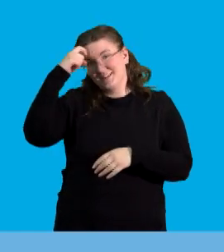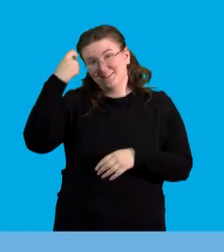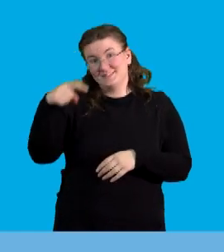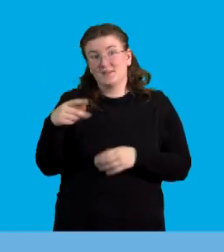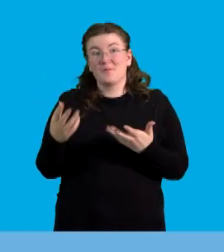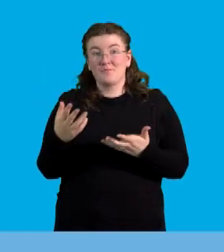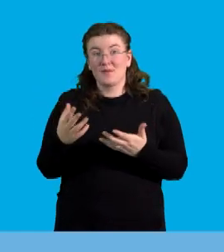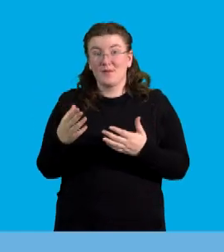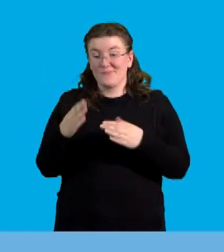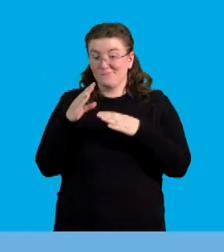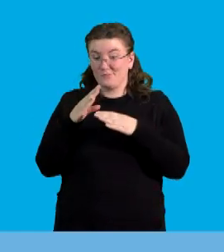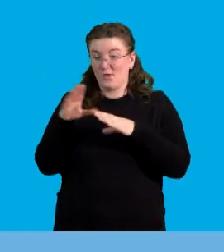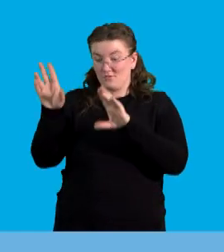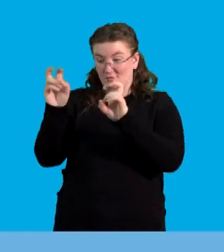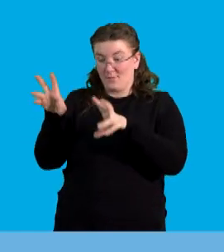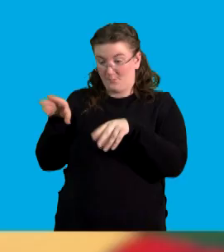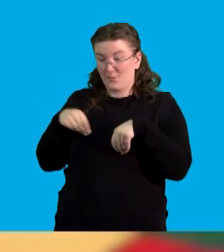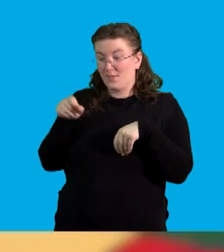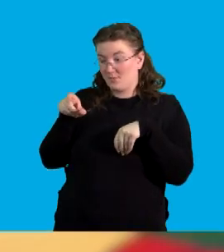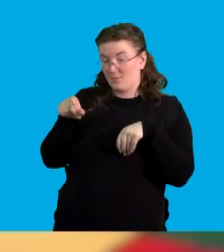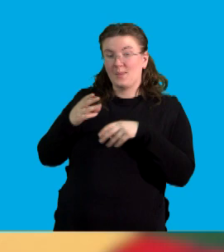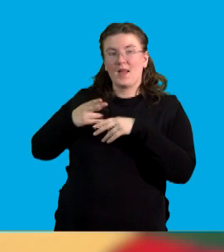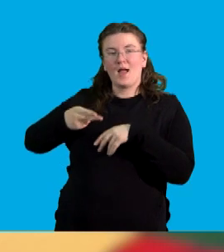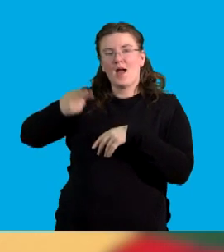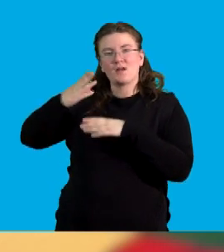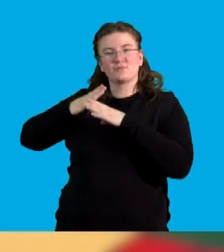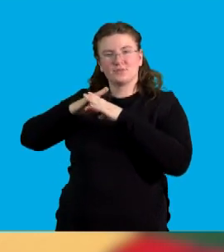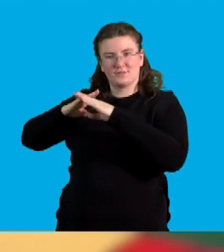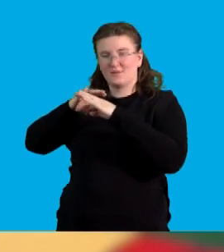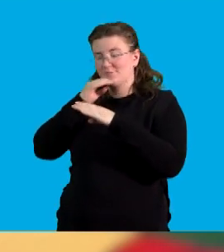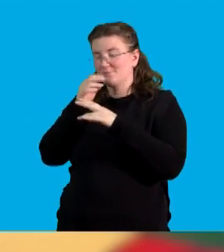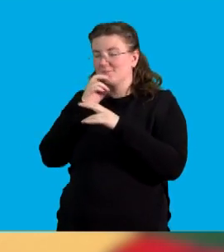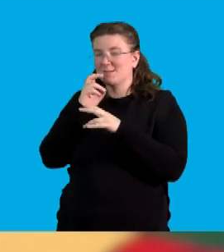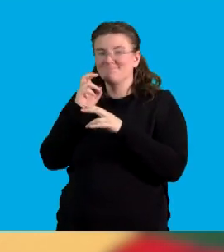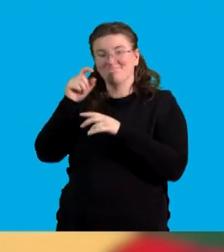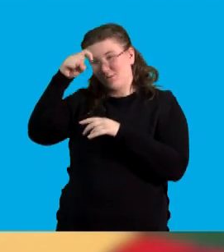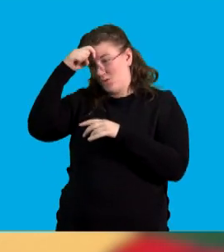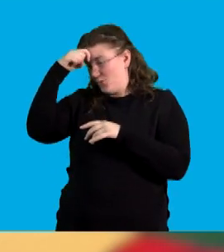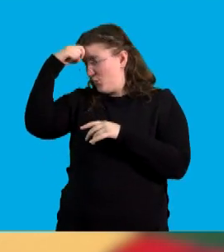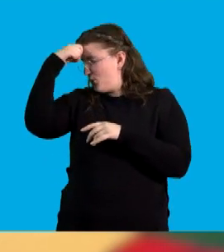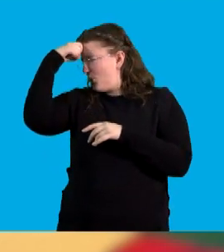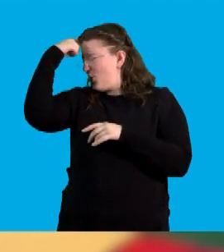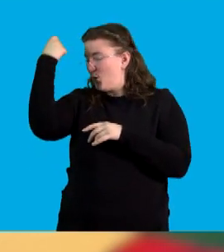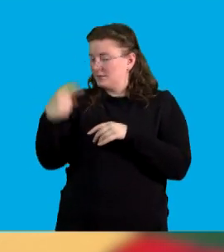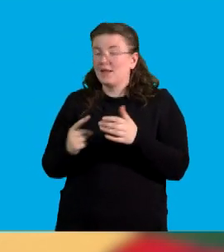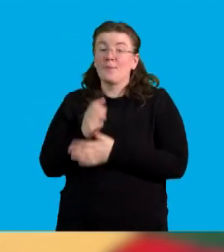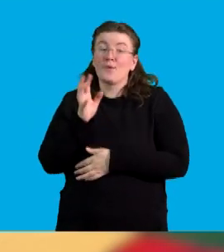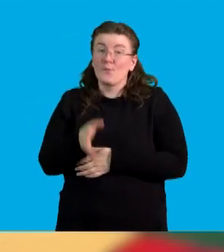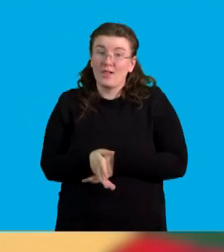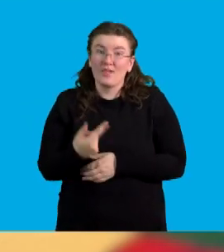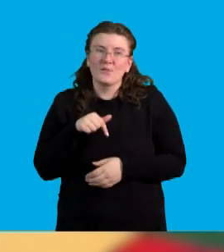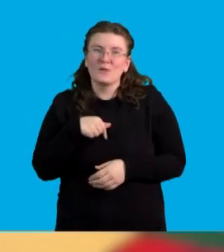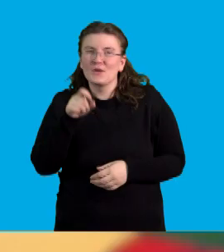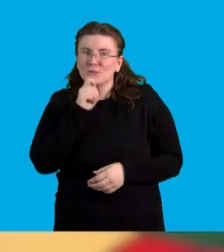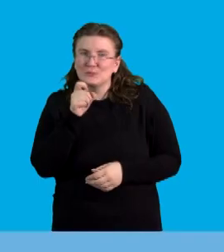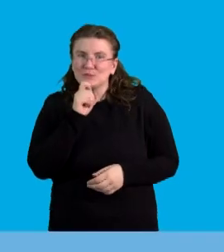resistance, that means the heat that is going to be generated there is going to be high. So we are using those conductors with high